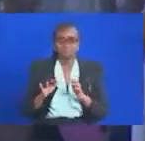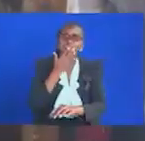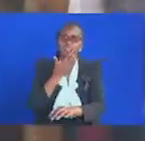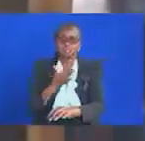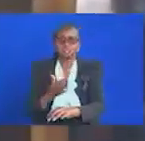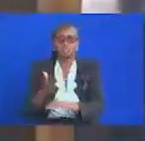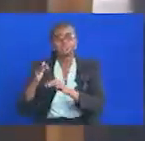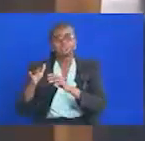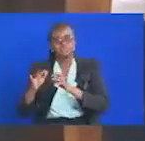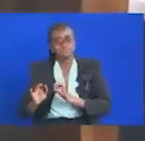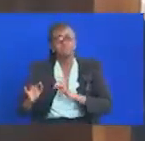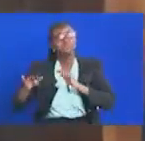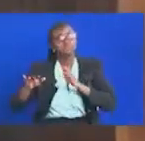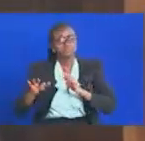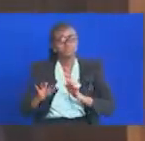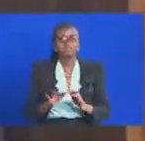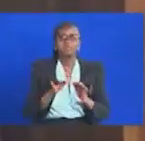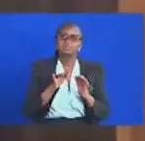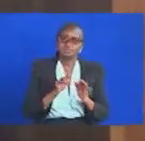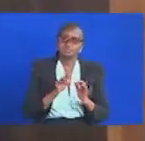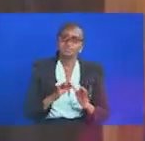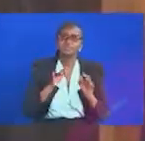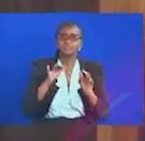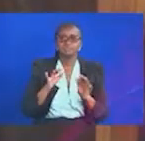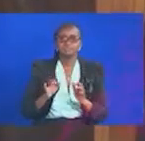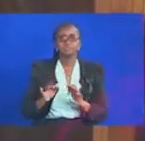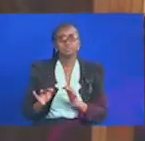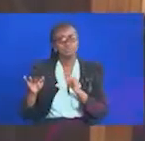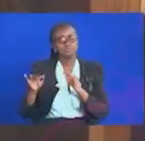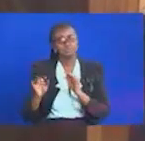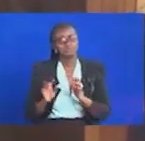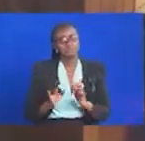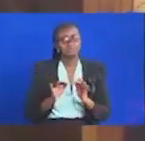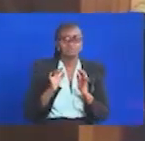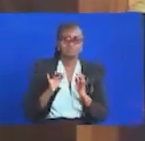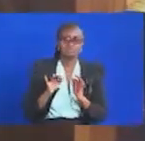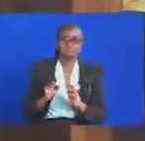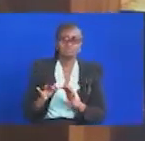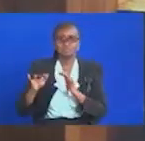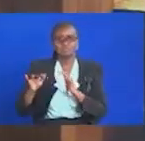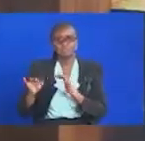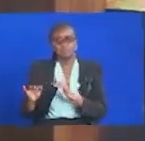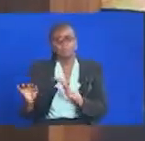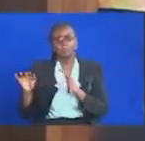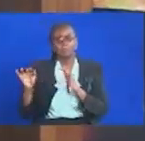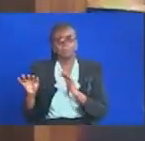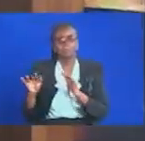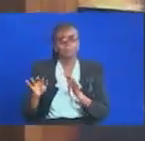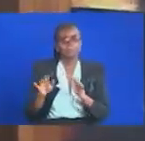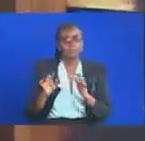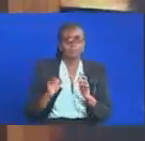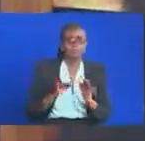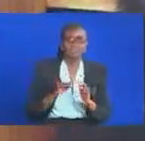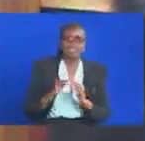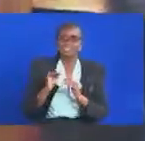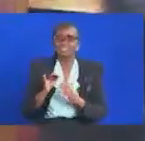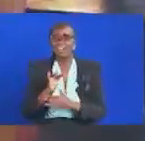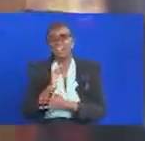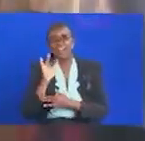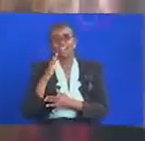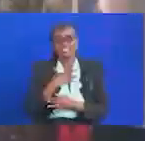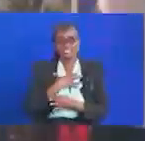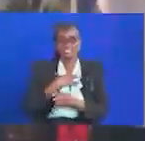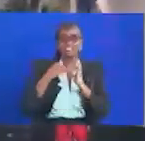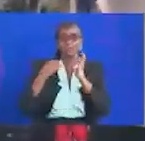Distant shore as it rises on us. Ask and I'll give